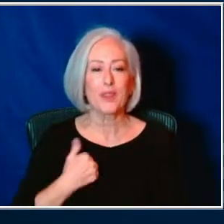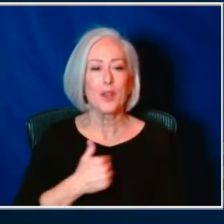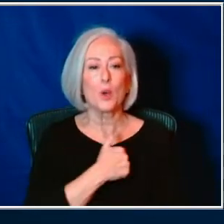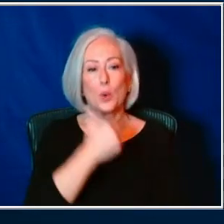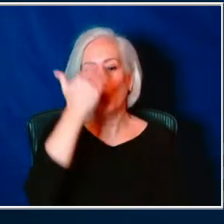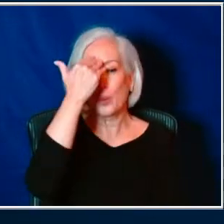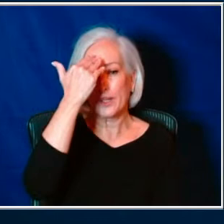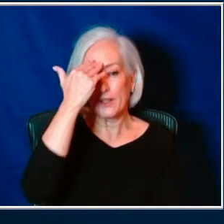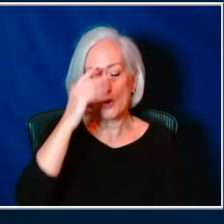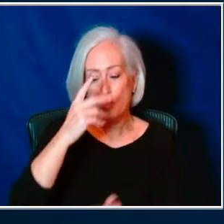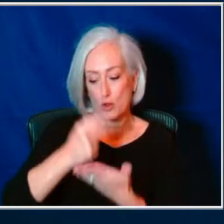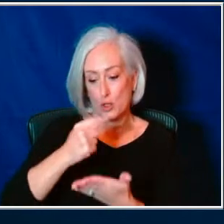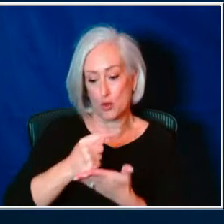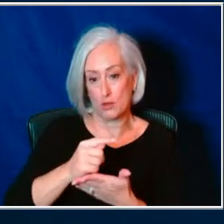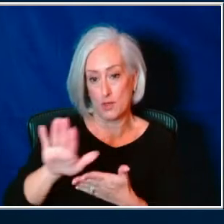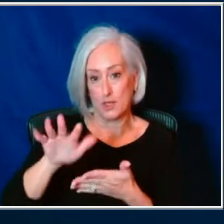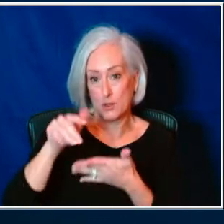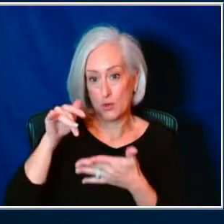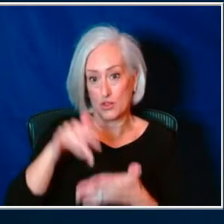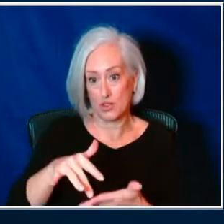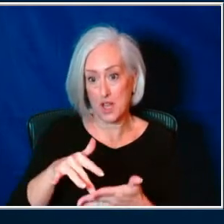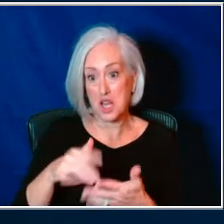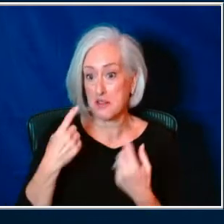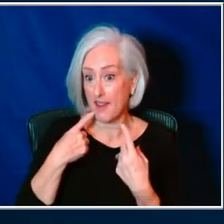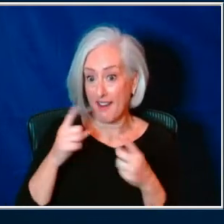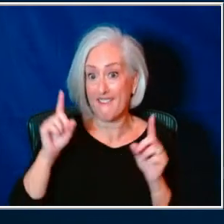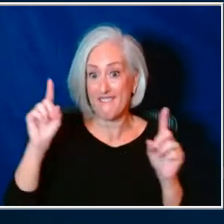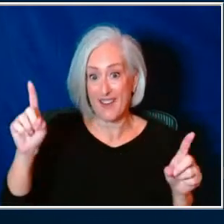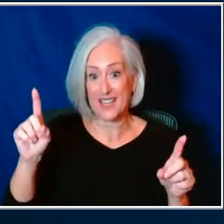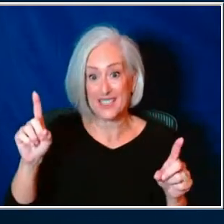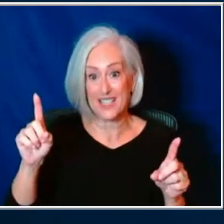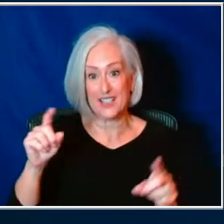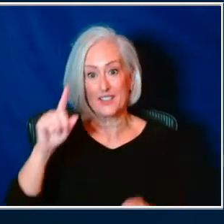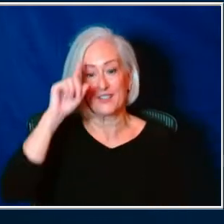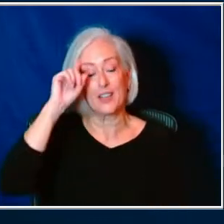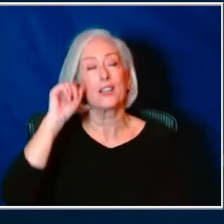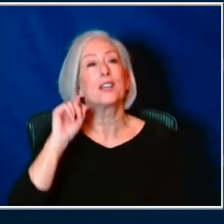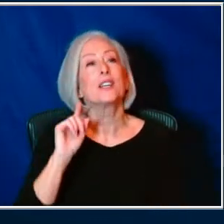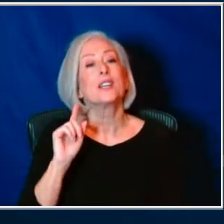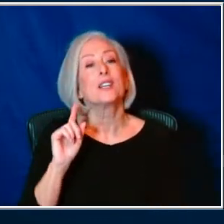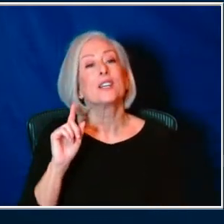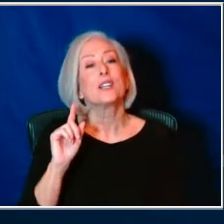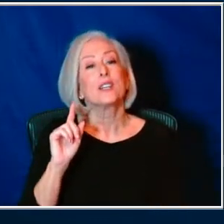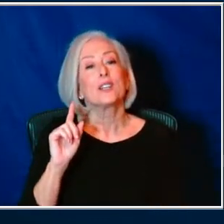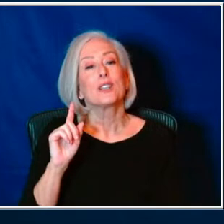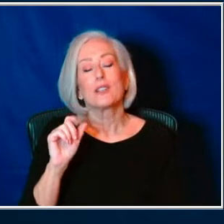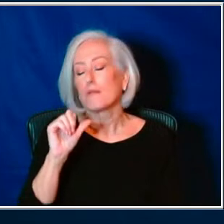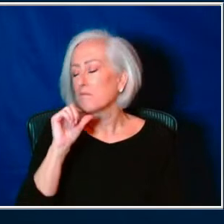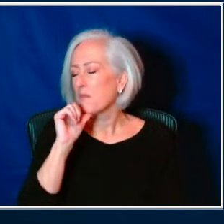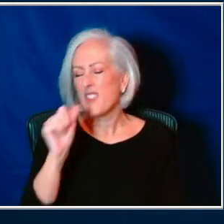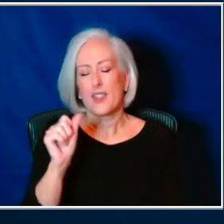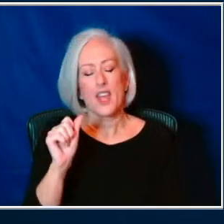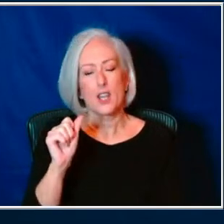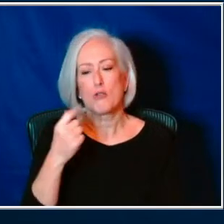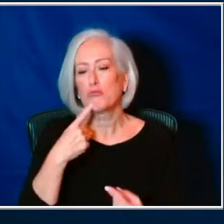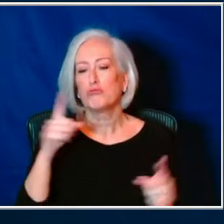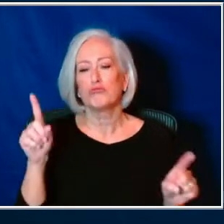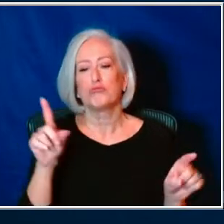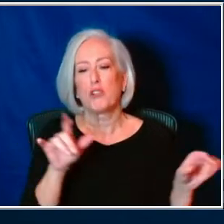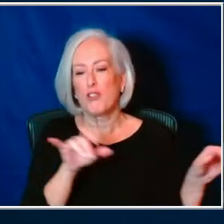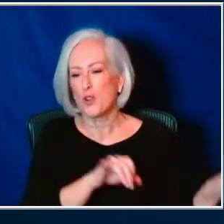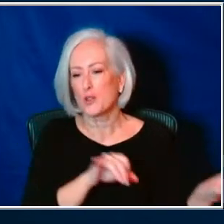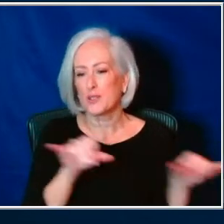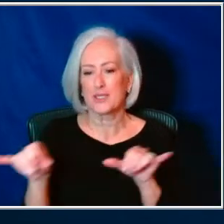in your study have proven to be effective in and of themselves. We also know they don't work the same for all patients. We've learned